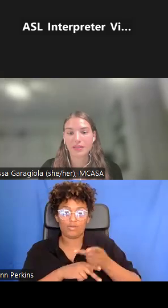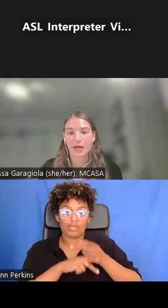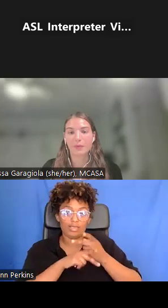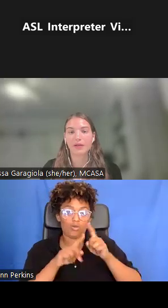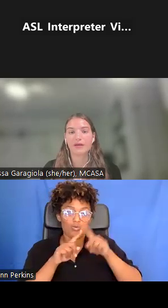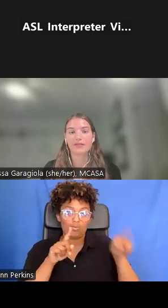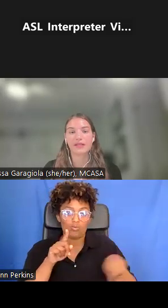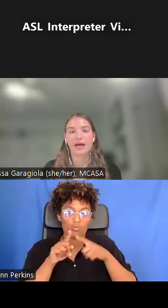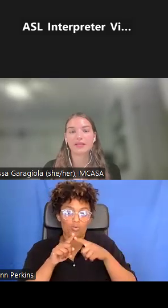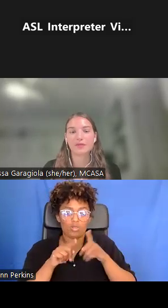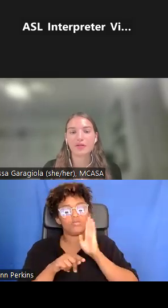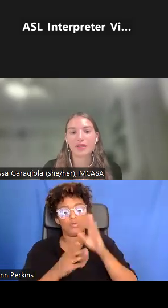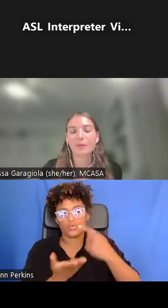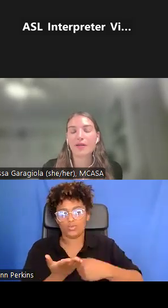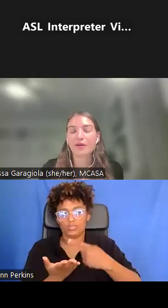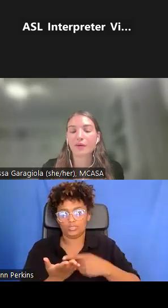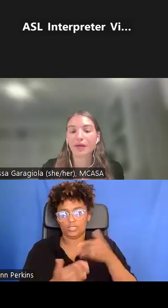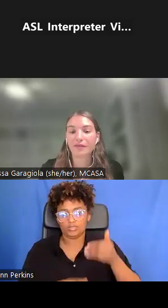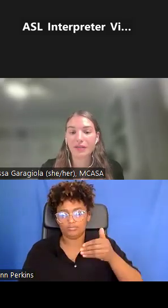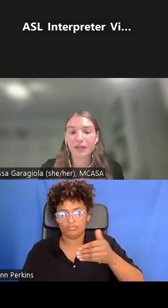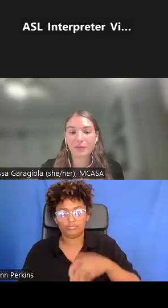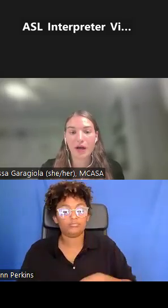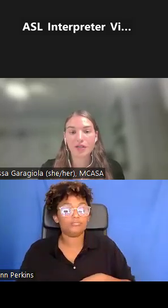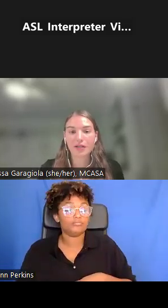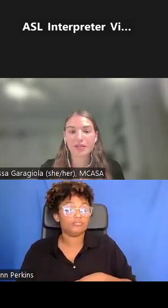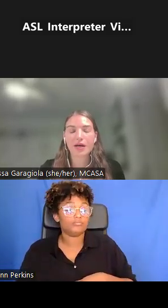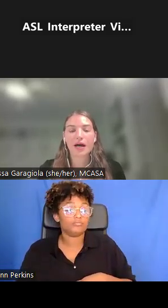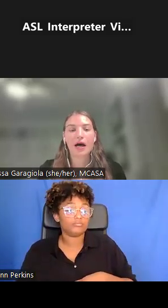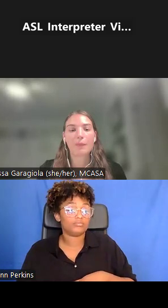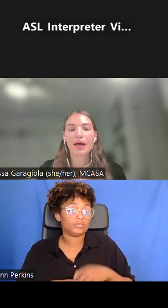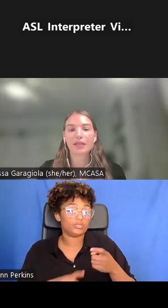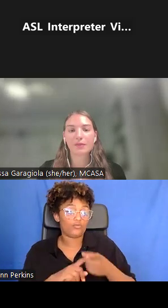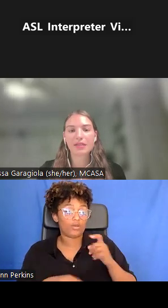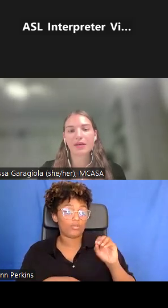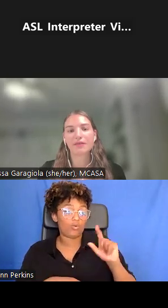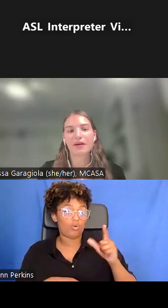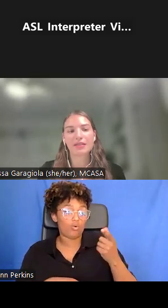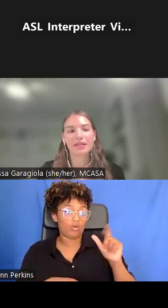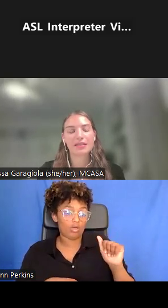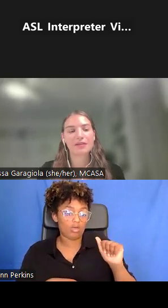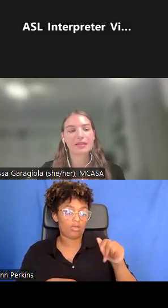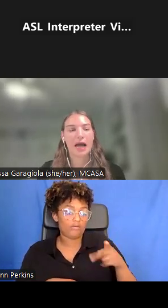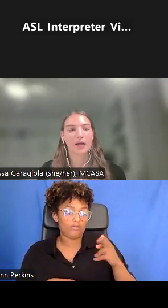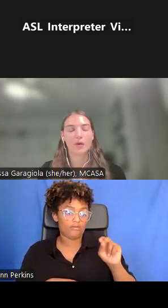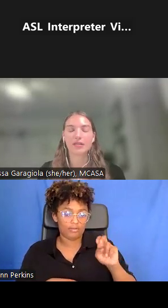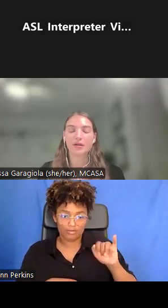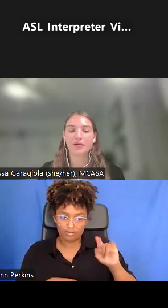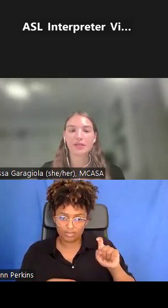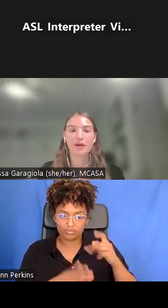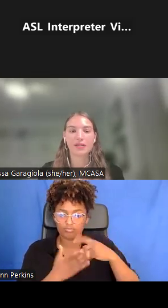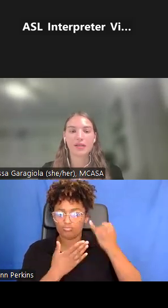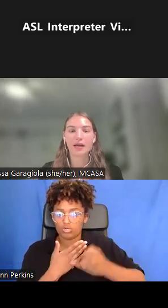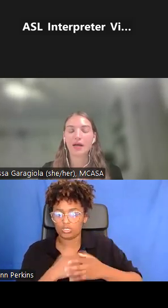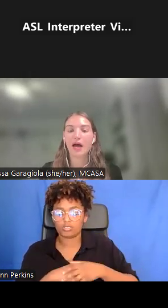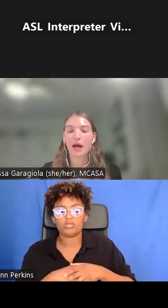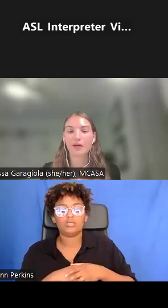for the next couple of slides. It was created by the Olga Phoenix Project. And it splits self-care into these different categories here you